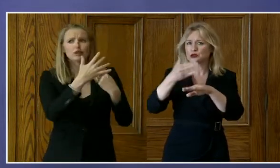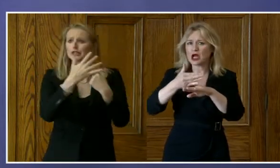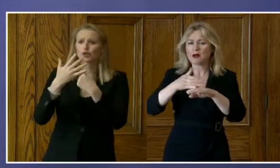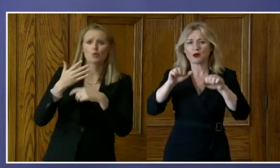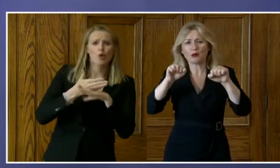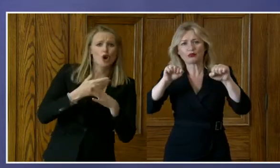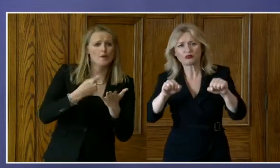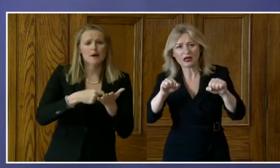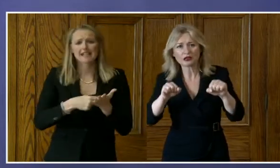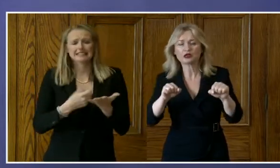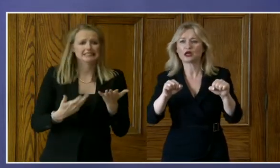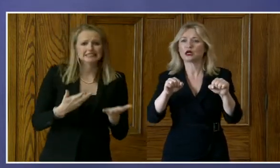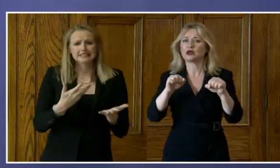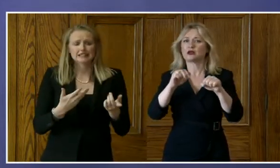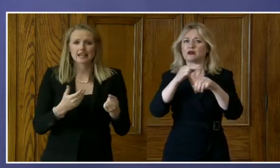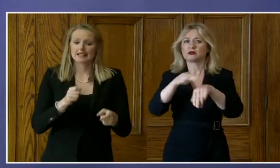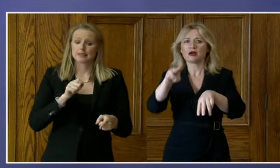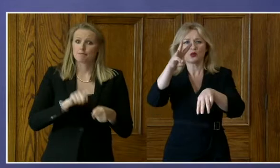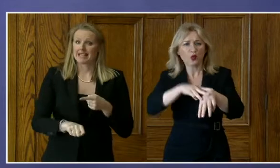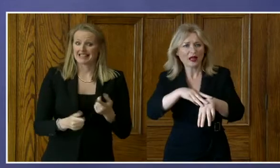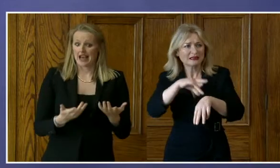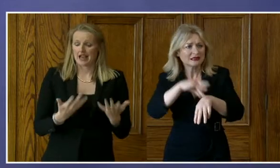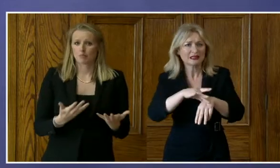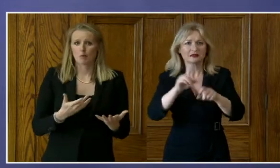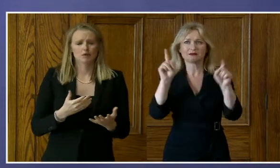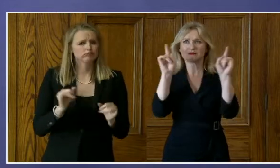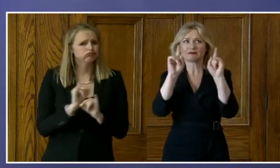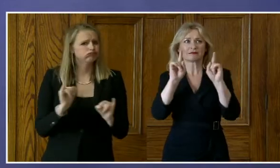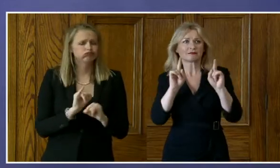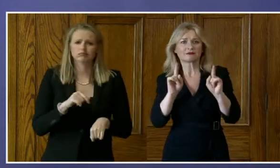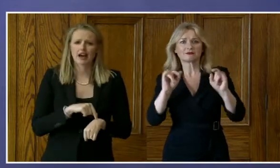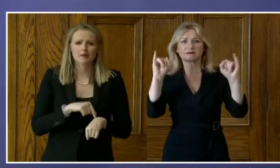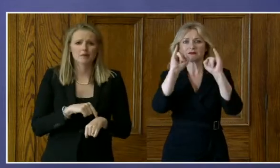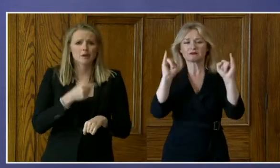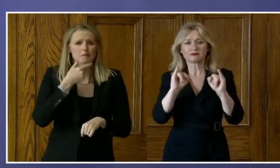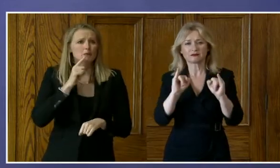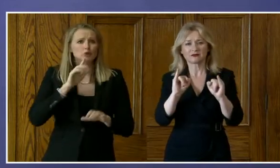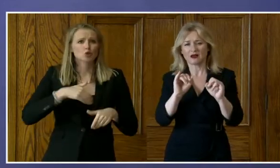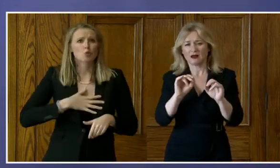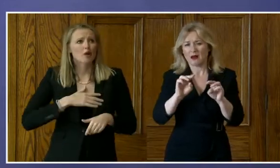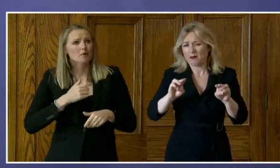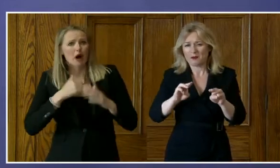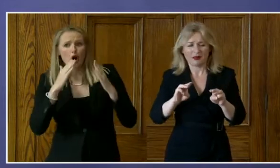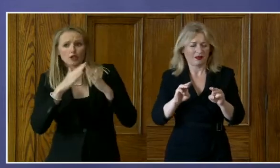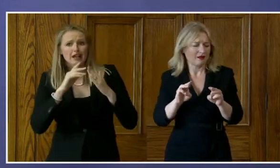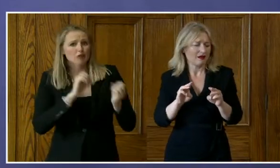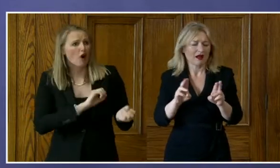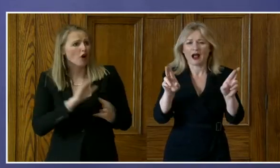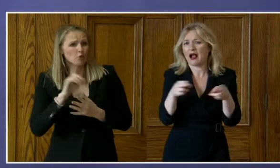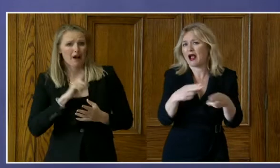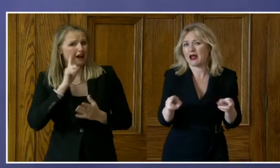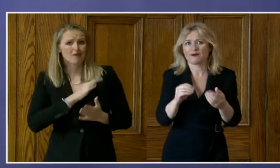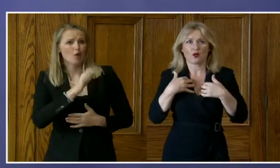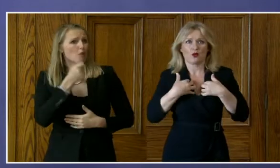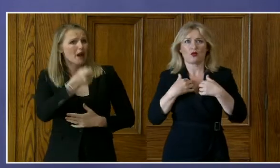difficult time for so many, people should not have to worry about having a roof over their heads, as housing is a fundamental